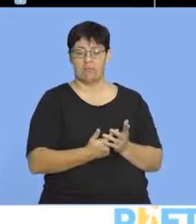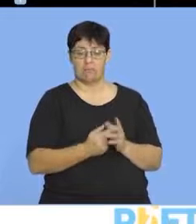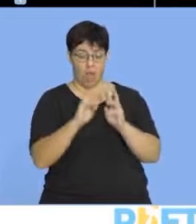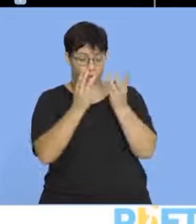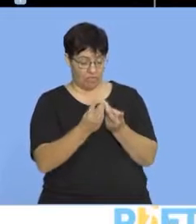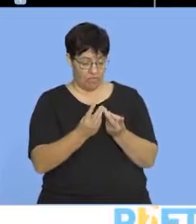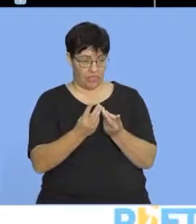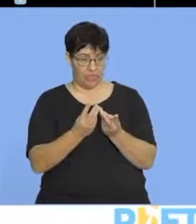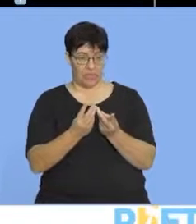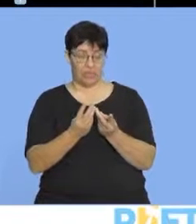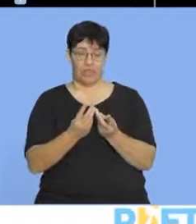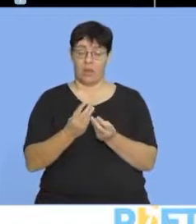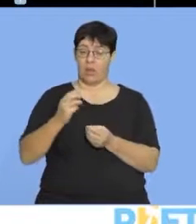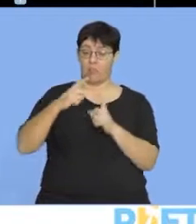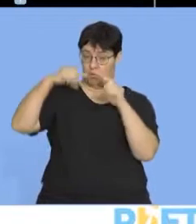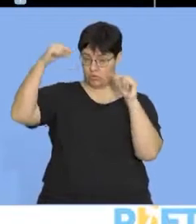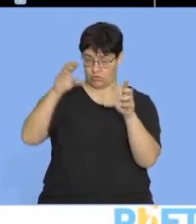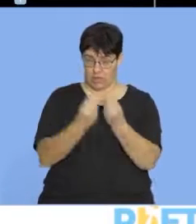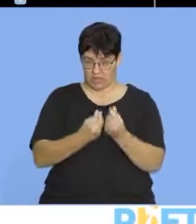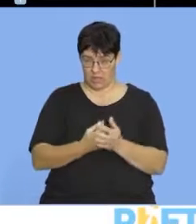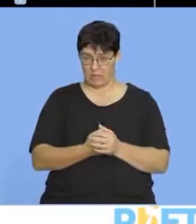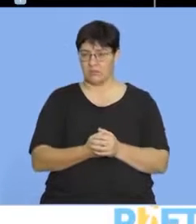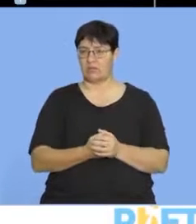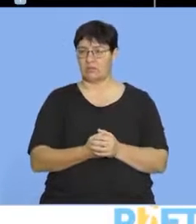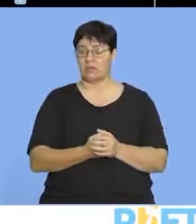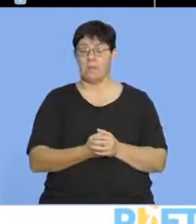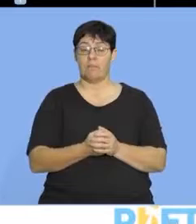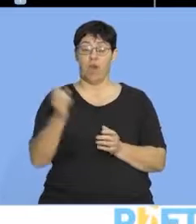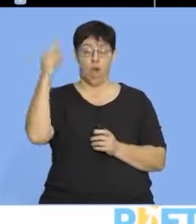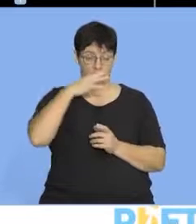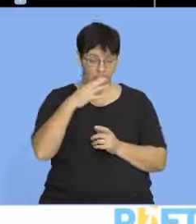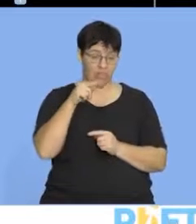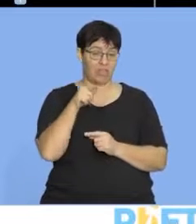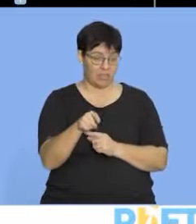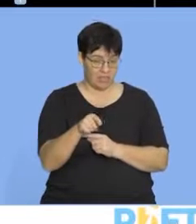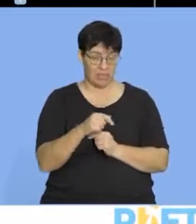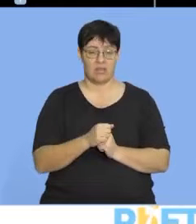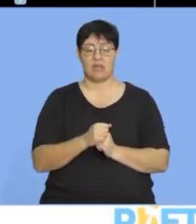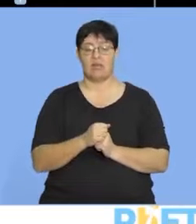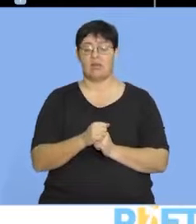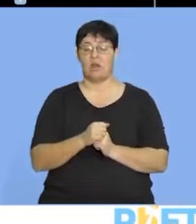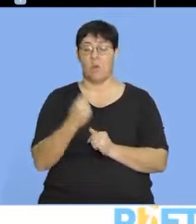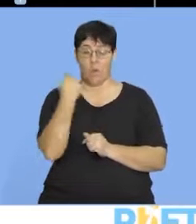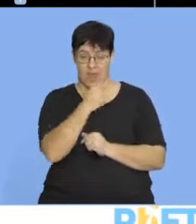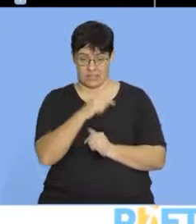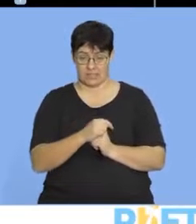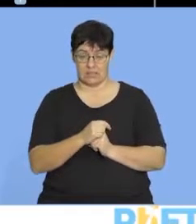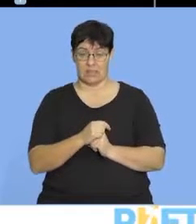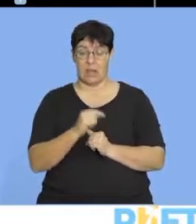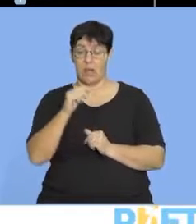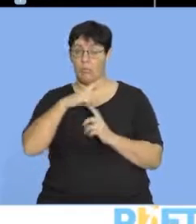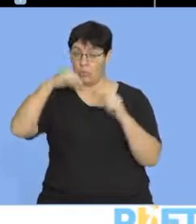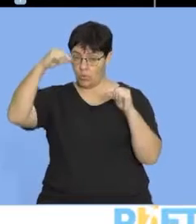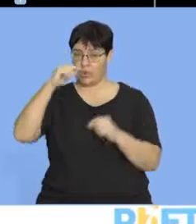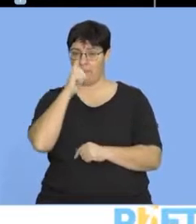together. Now, the Earth's orbit's going to be a white line. The Moon's orbit's going to be pink. Watch here.